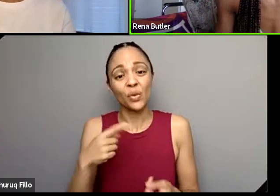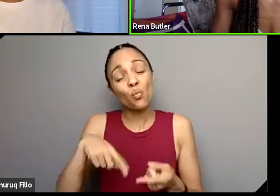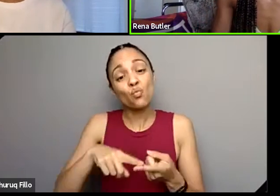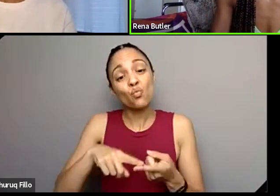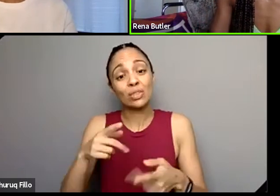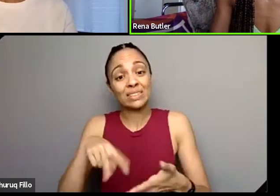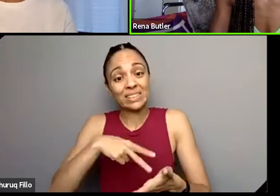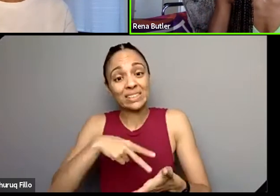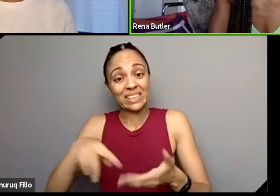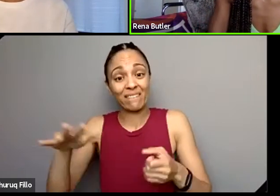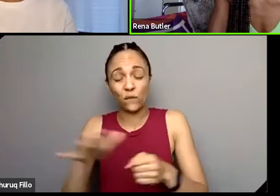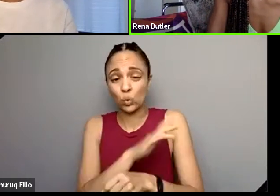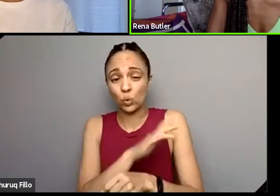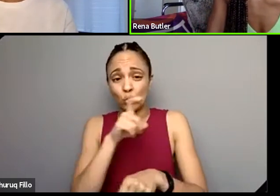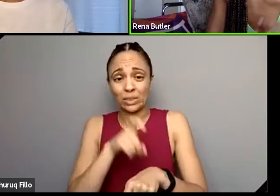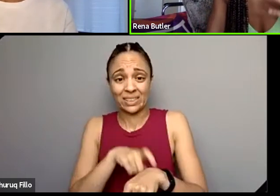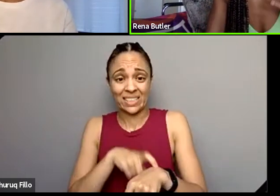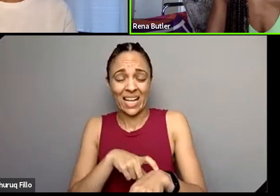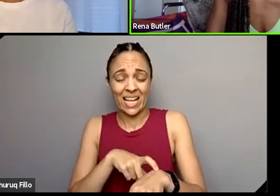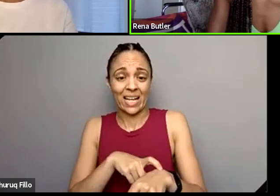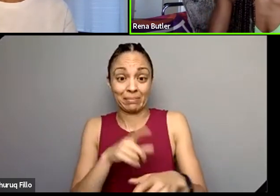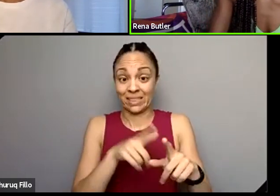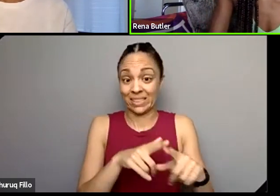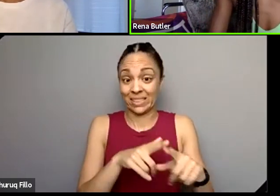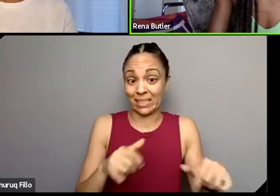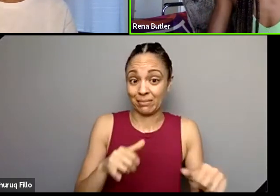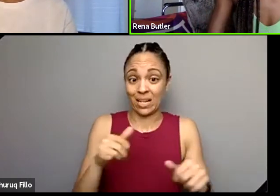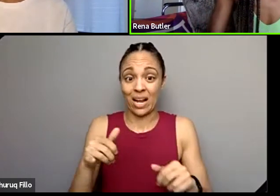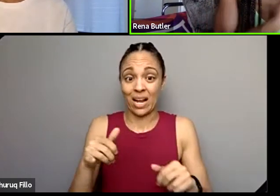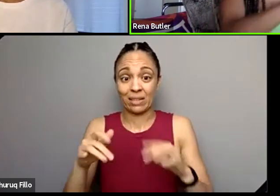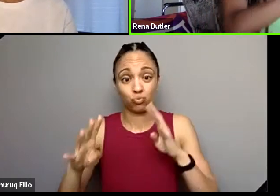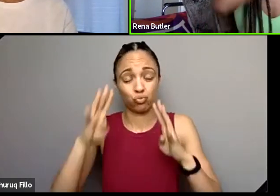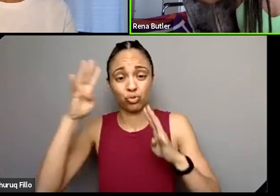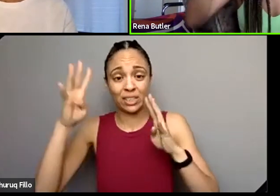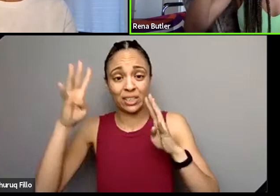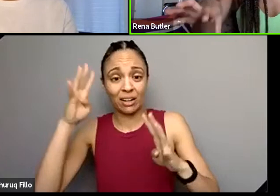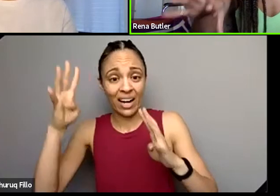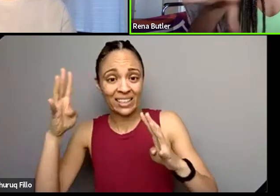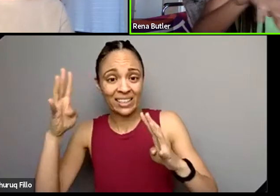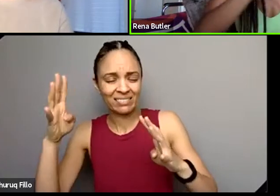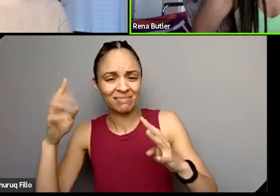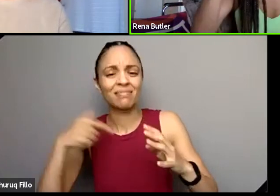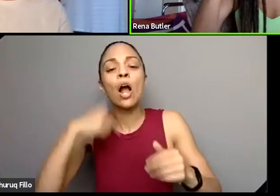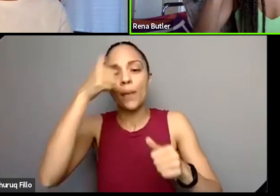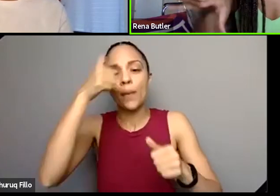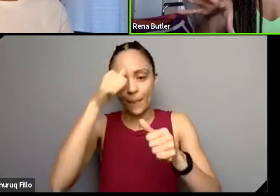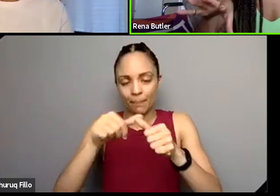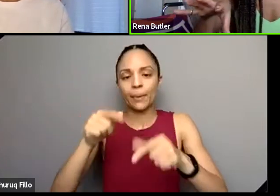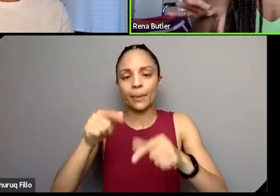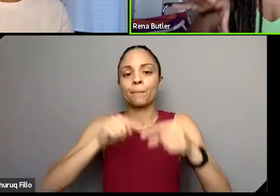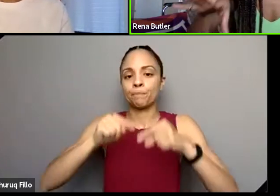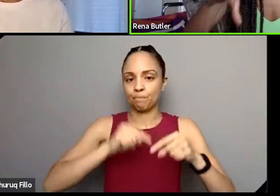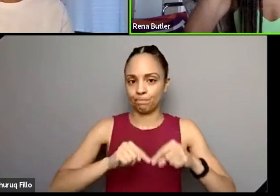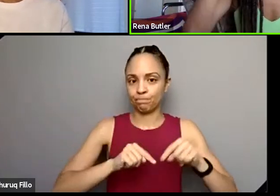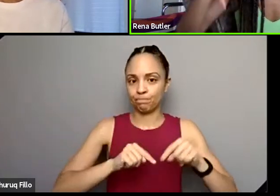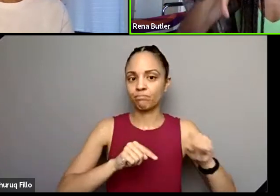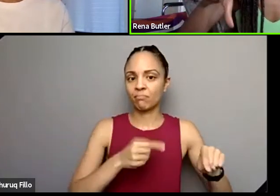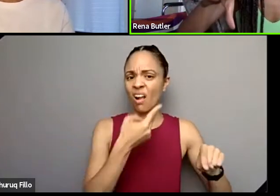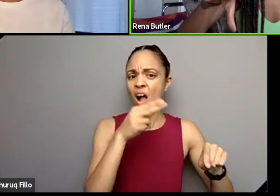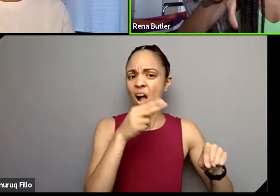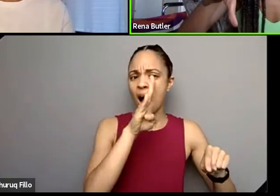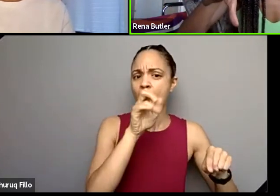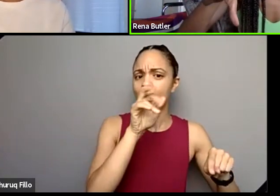tandem, like at Hubbard Street, I remember making work 1 hour and then going into, let's say, an